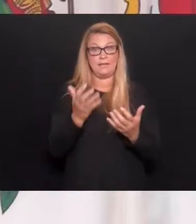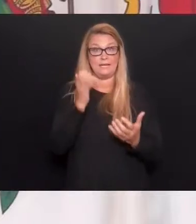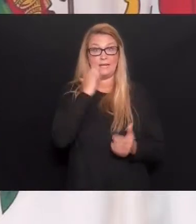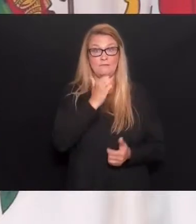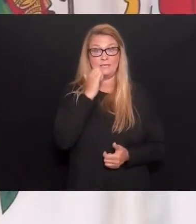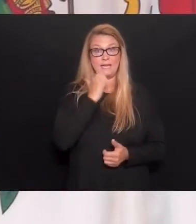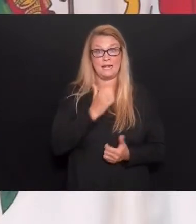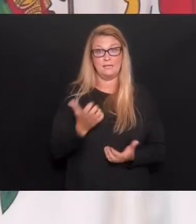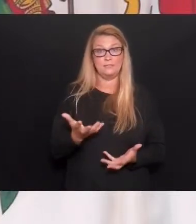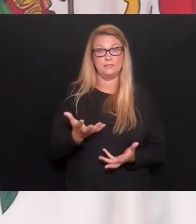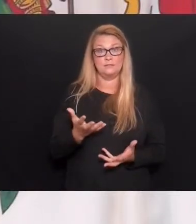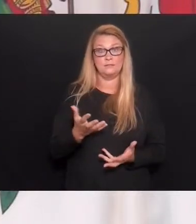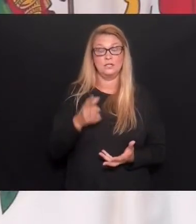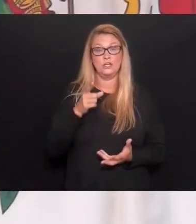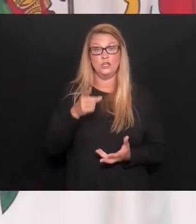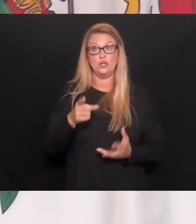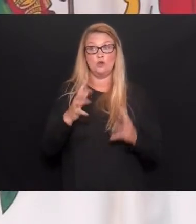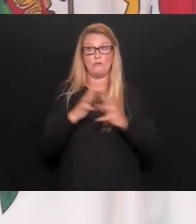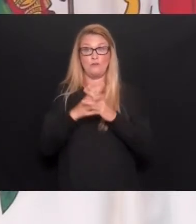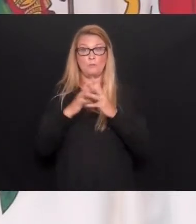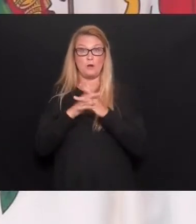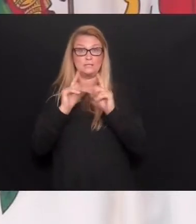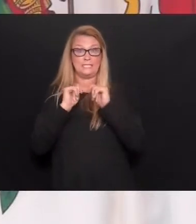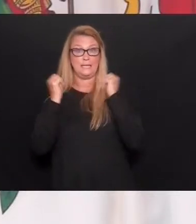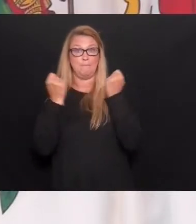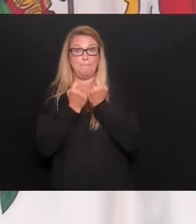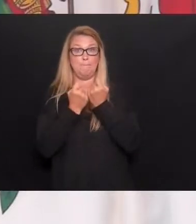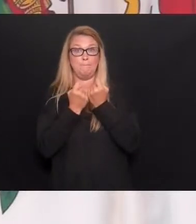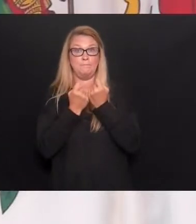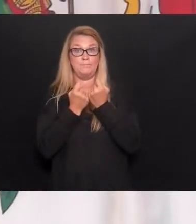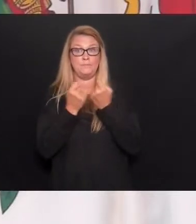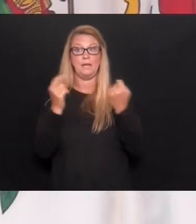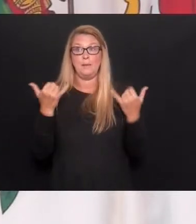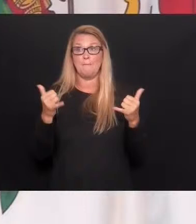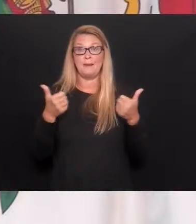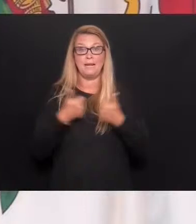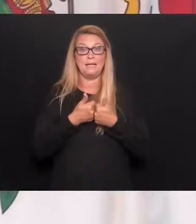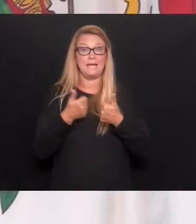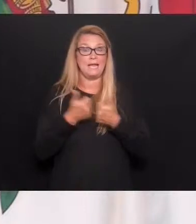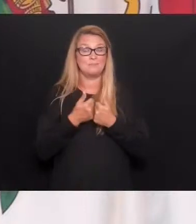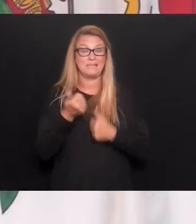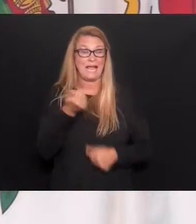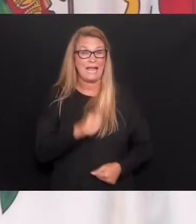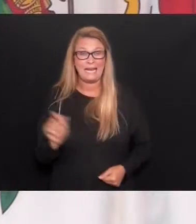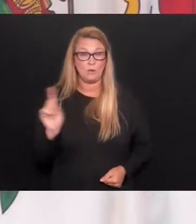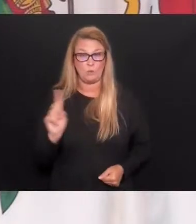this. If you're a football team and you're going to play games anywhere,